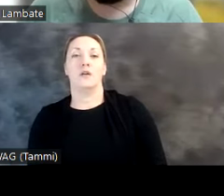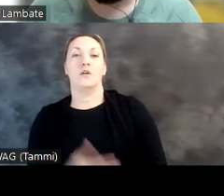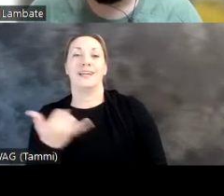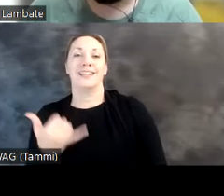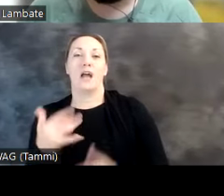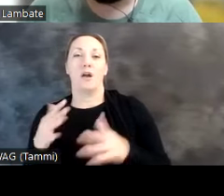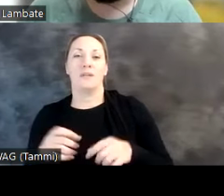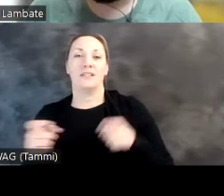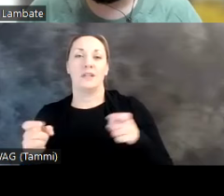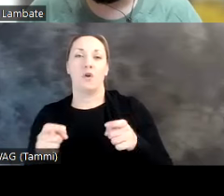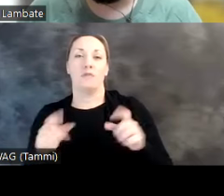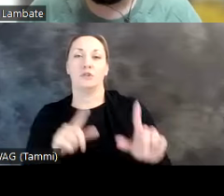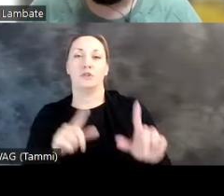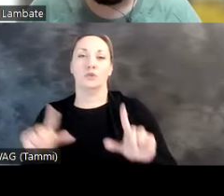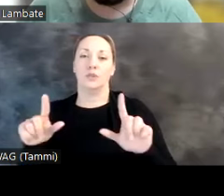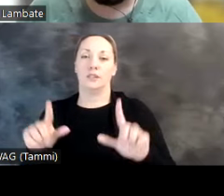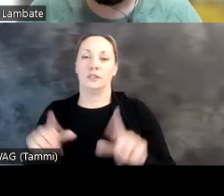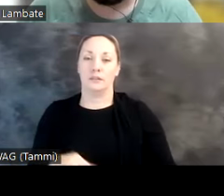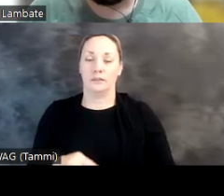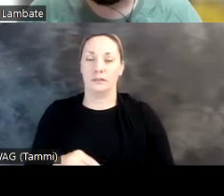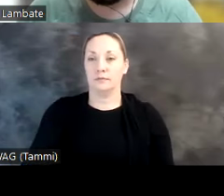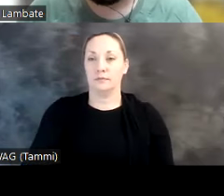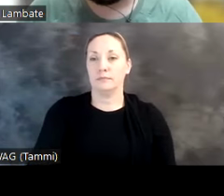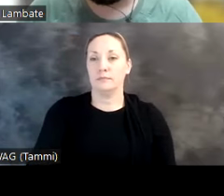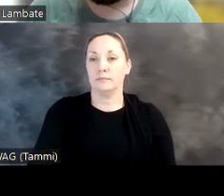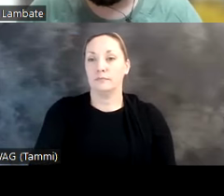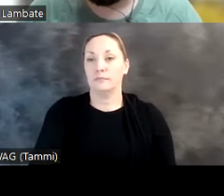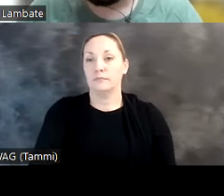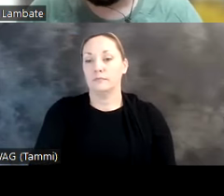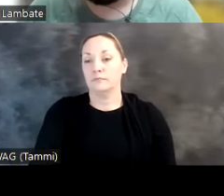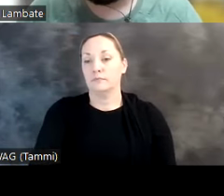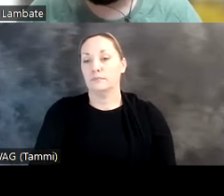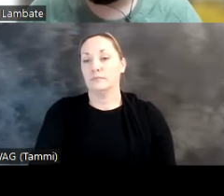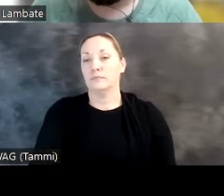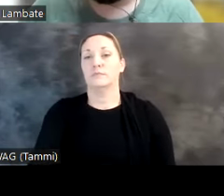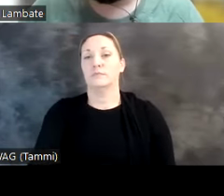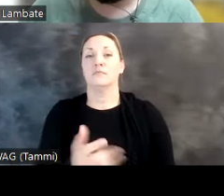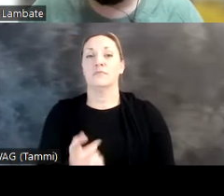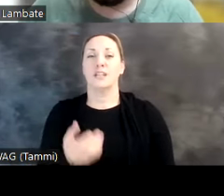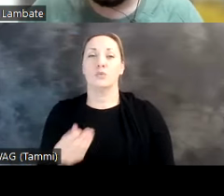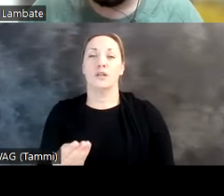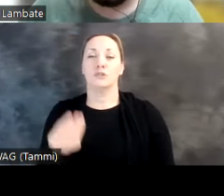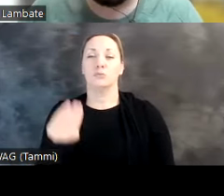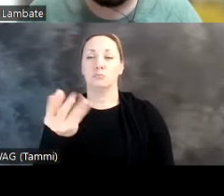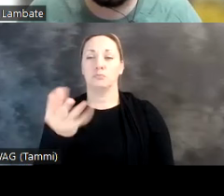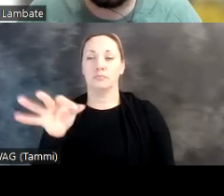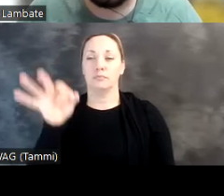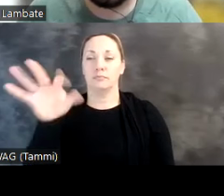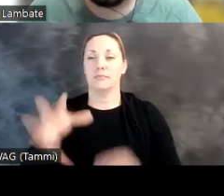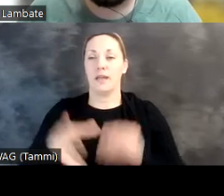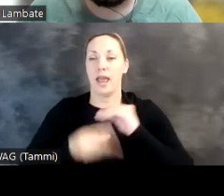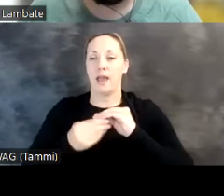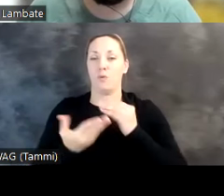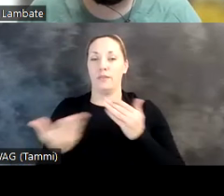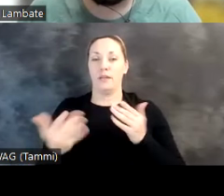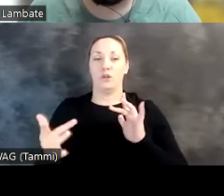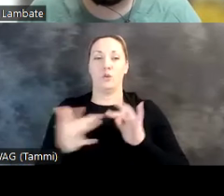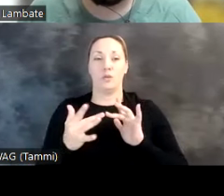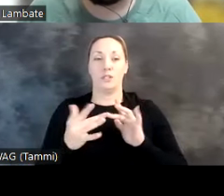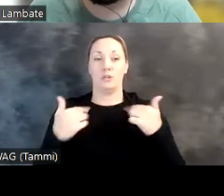sharing again. Yeah. Yeah. So I just wanted to just add over here one thing. So you all can also reach out to me